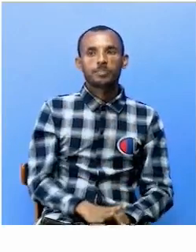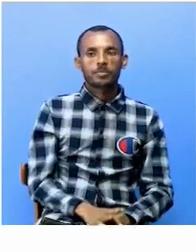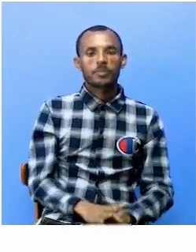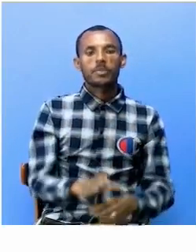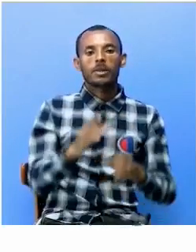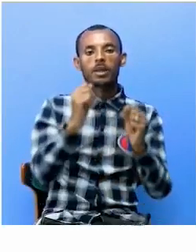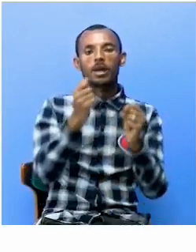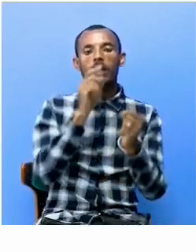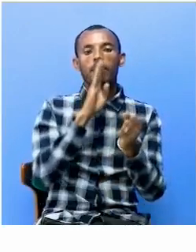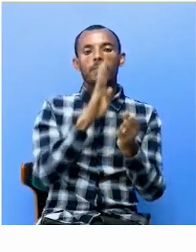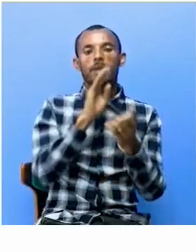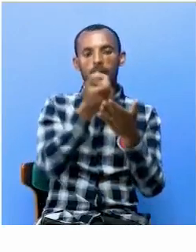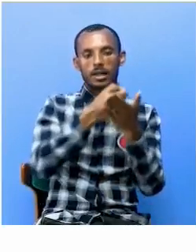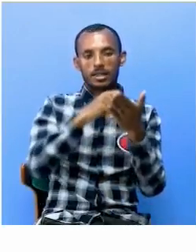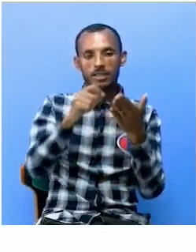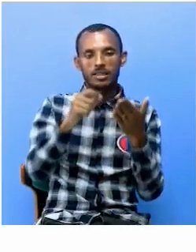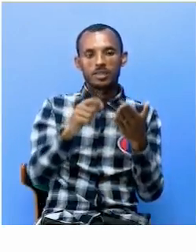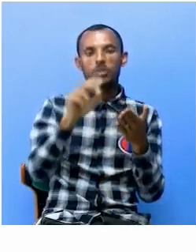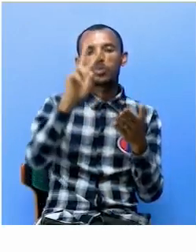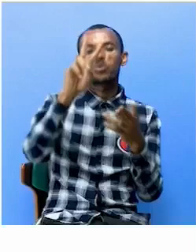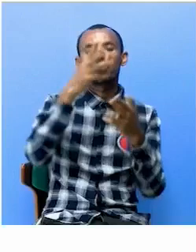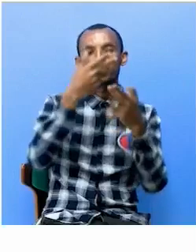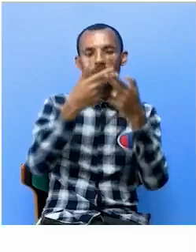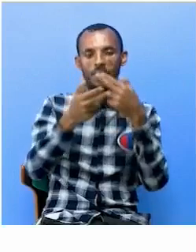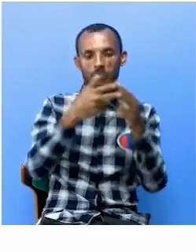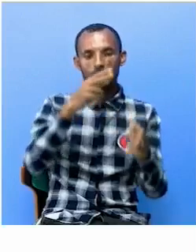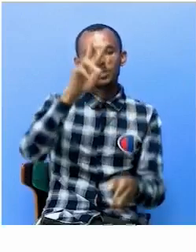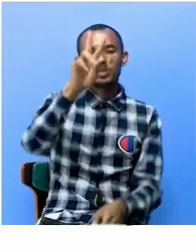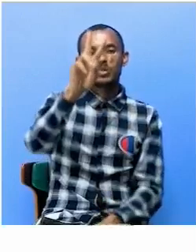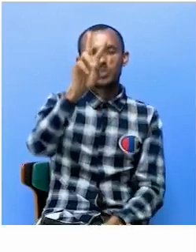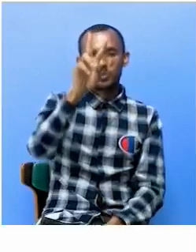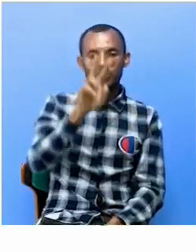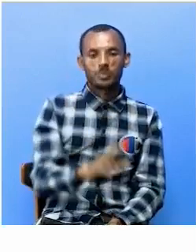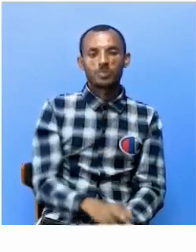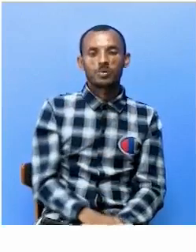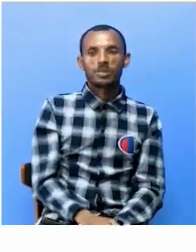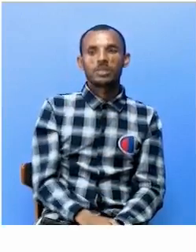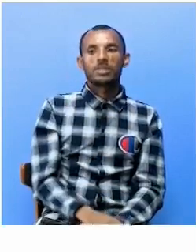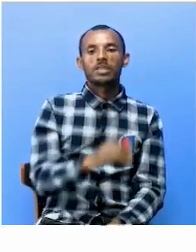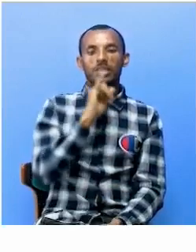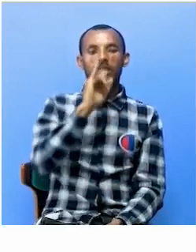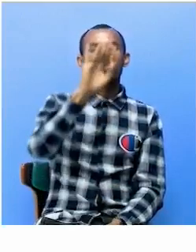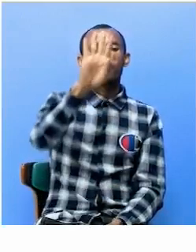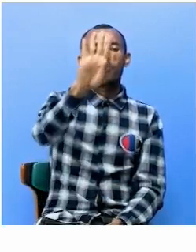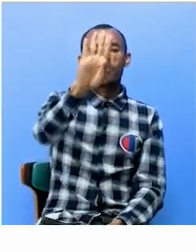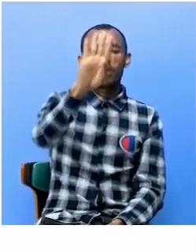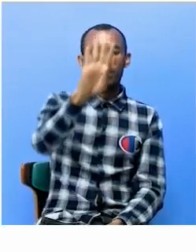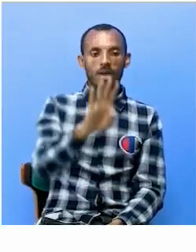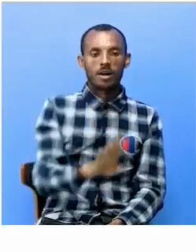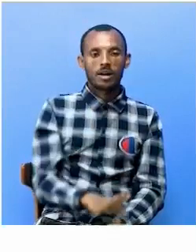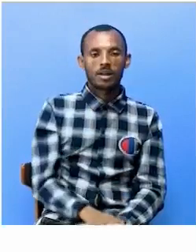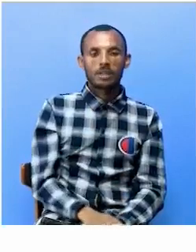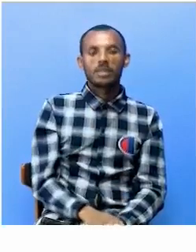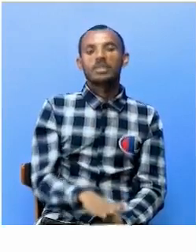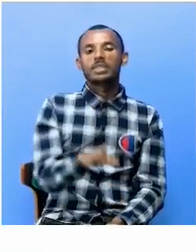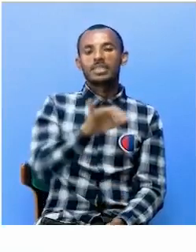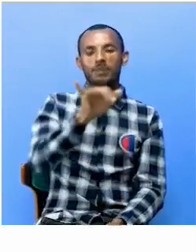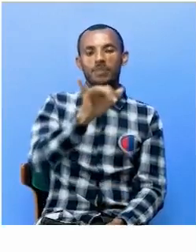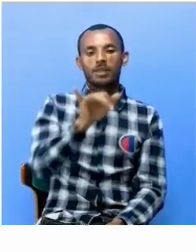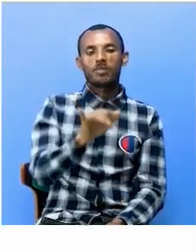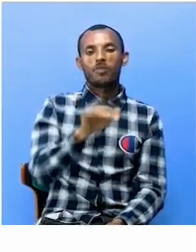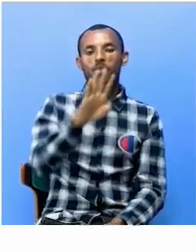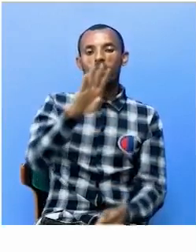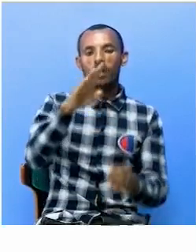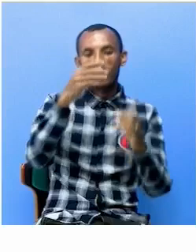can be written as 2 times 2. Okay, 2 times 2 is 4. At the same time, 4